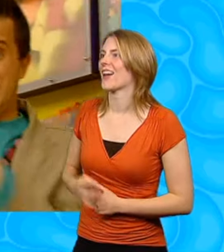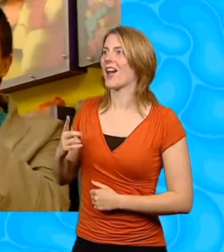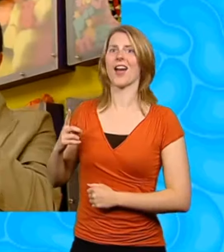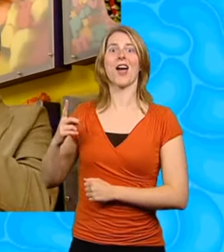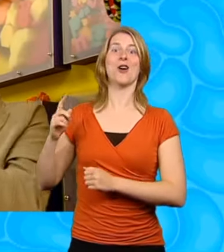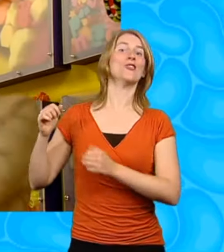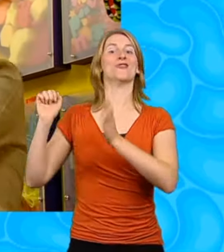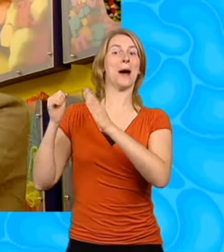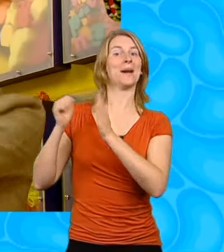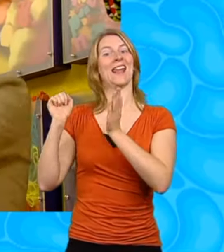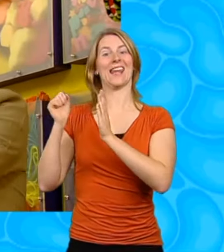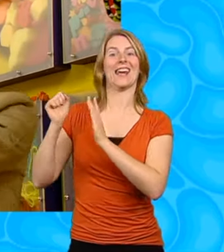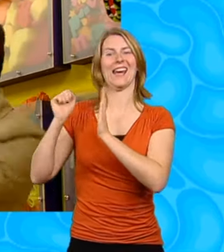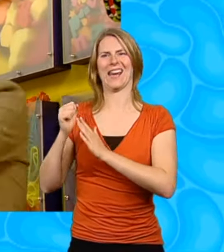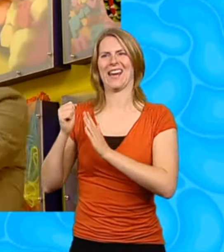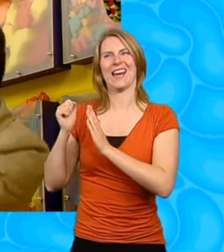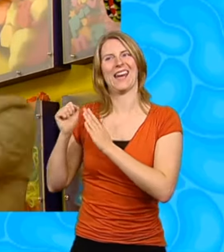A tambourine!